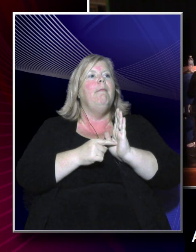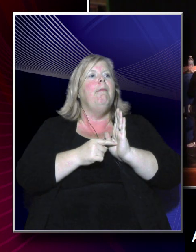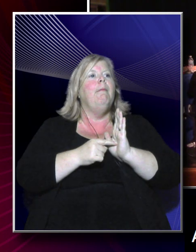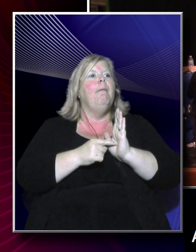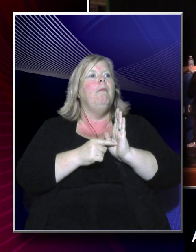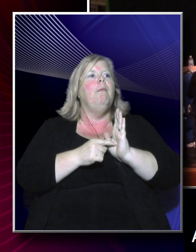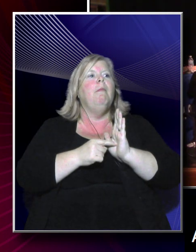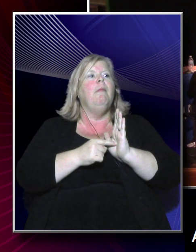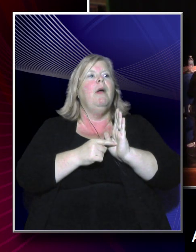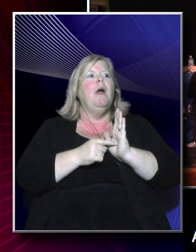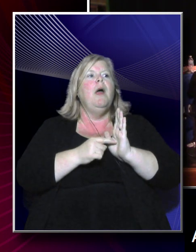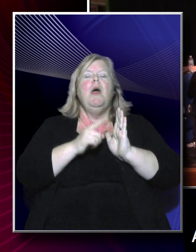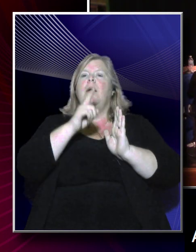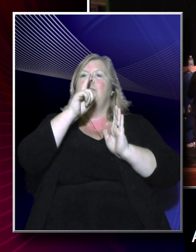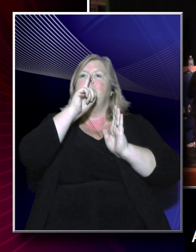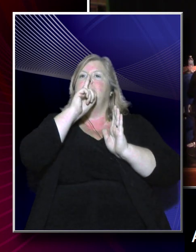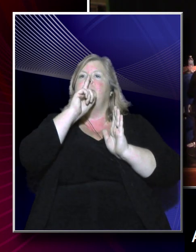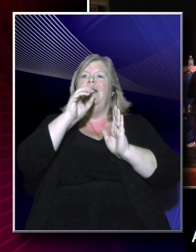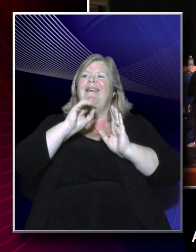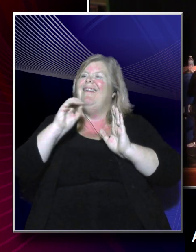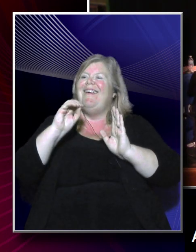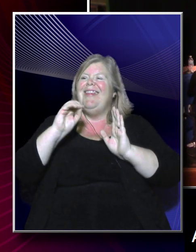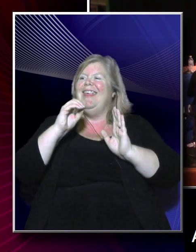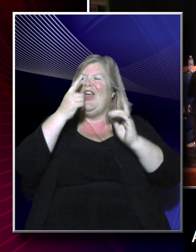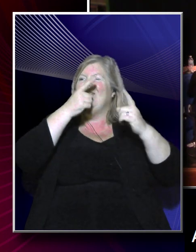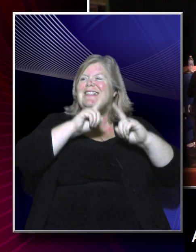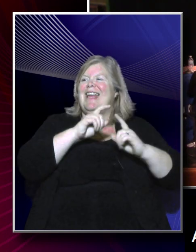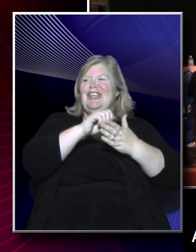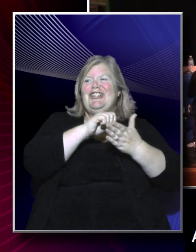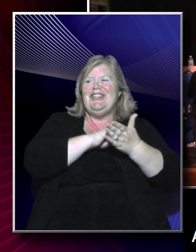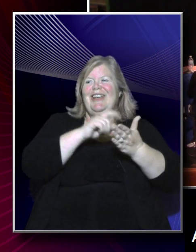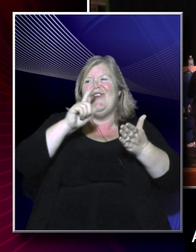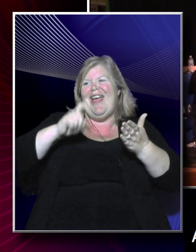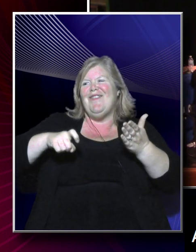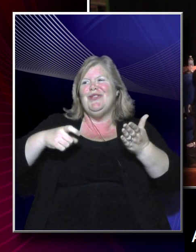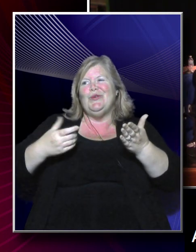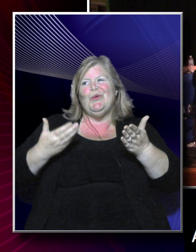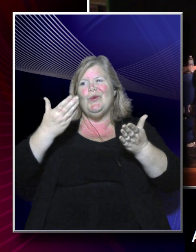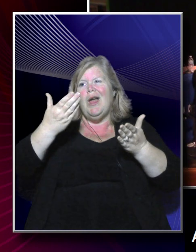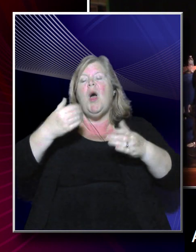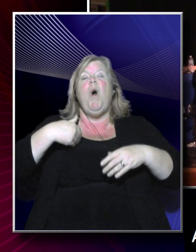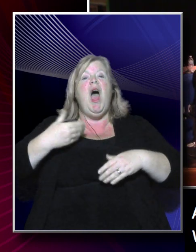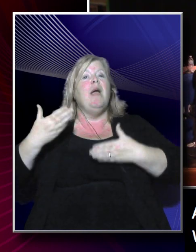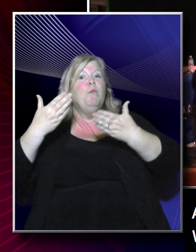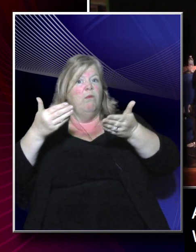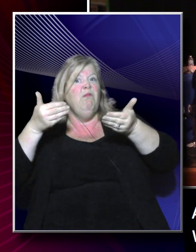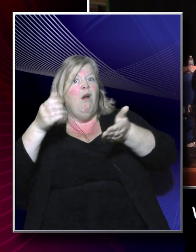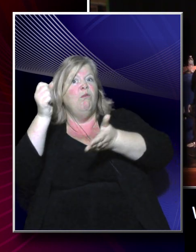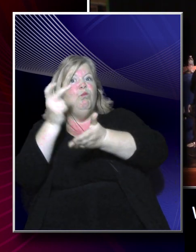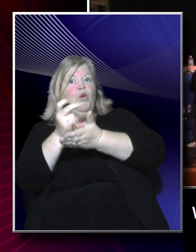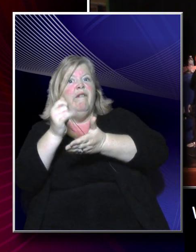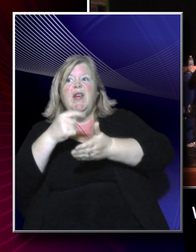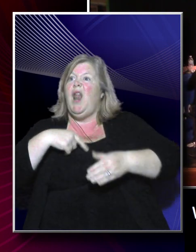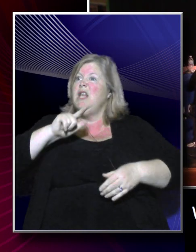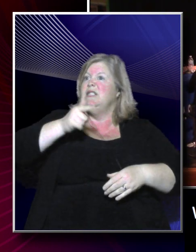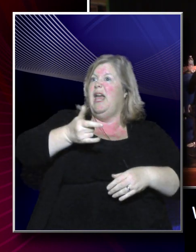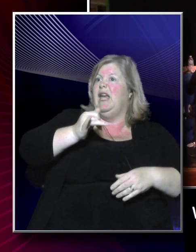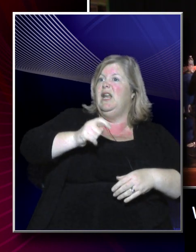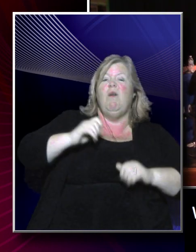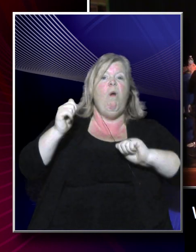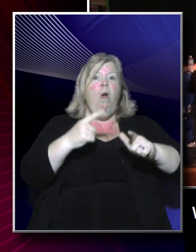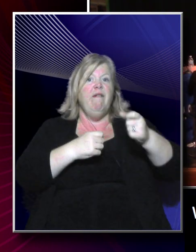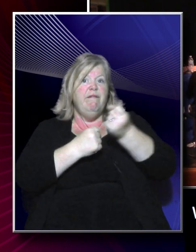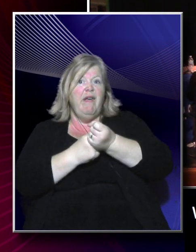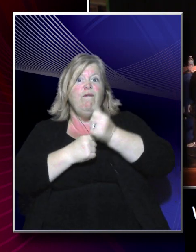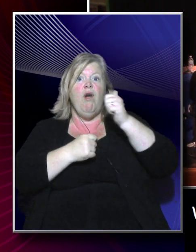Yeah, it's not on the consent agenda, so we need a motion. I move that we approve donations. I second it. All in favor, say